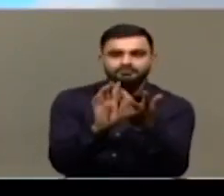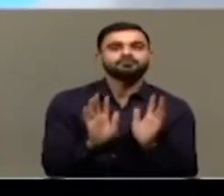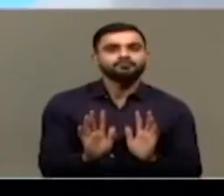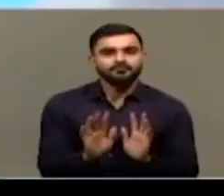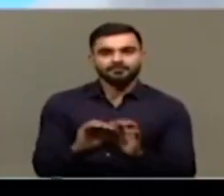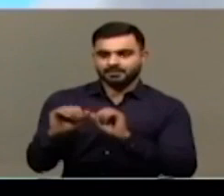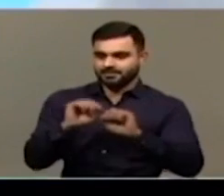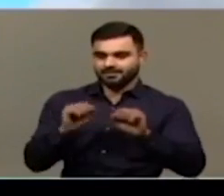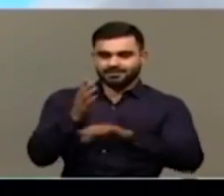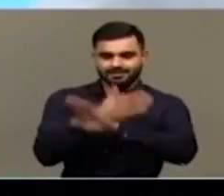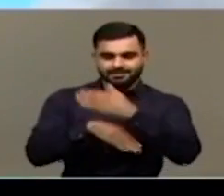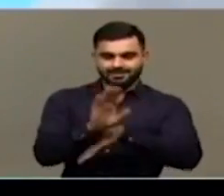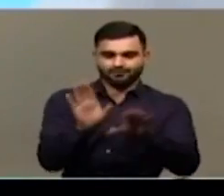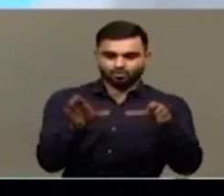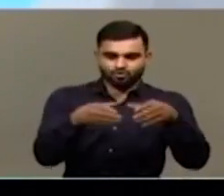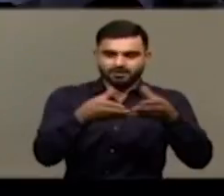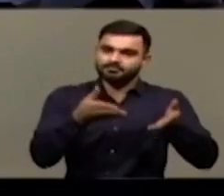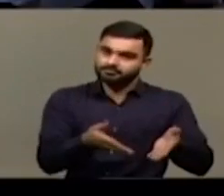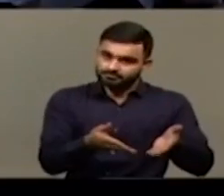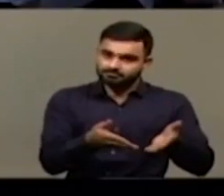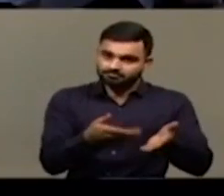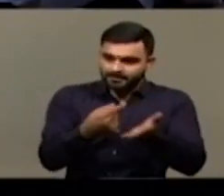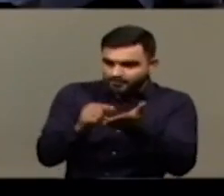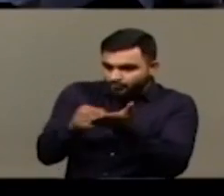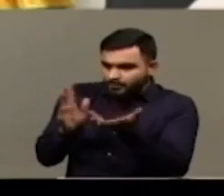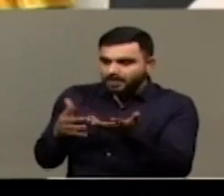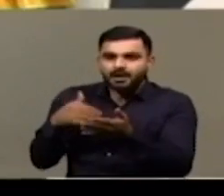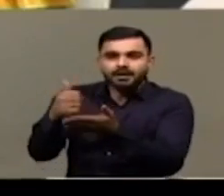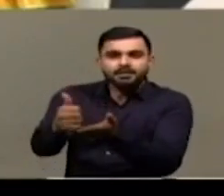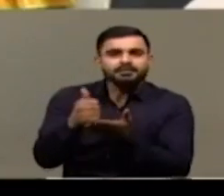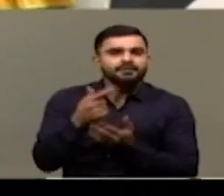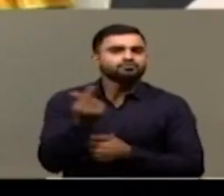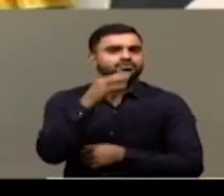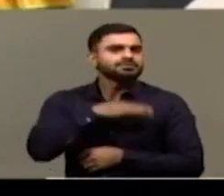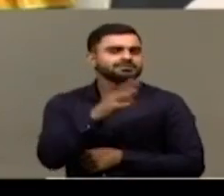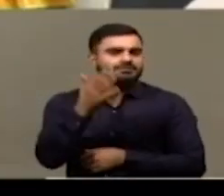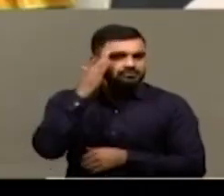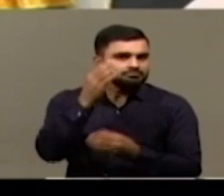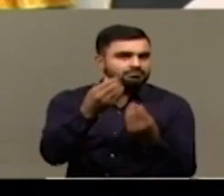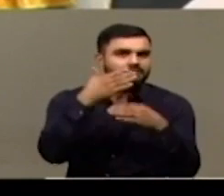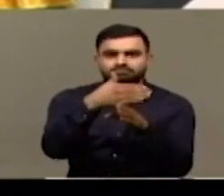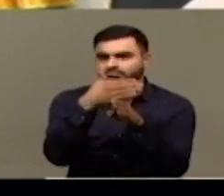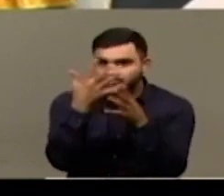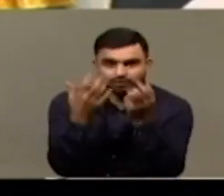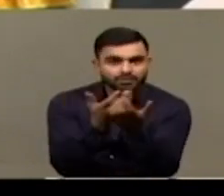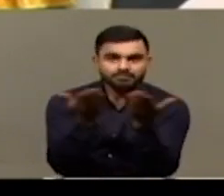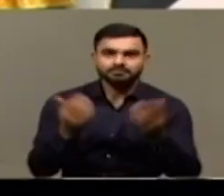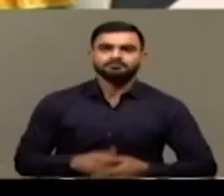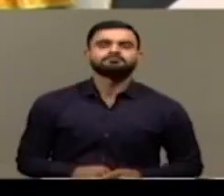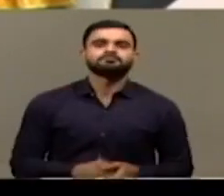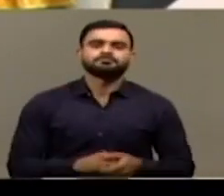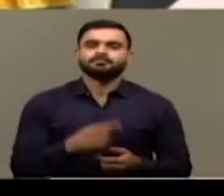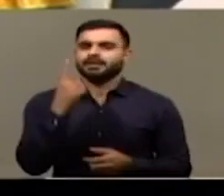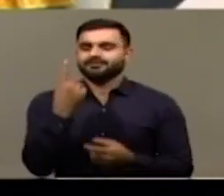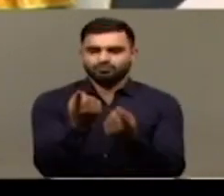kis tarah se madadgar sabit hua hai, kuch jankari saajha karna chahe to? Ek to ye survey kafi important rehta hai kyunki agar